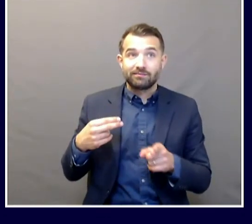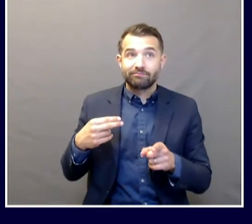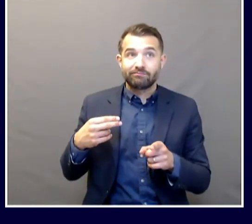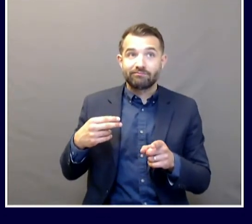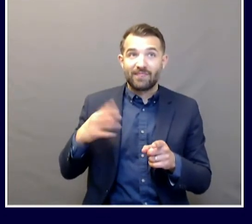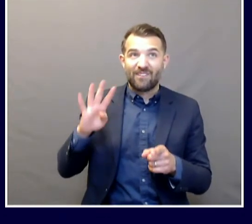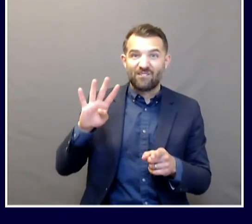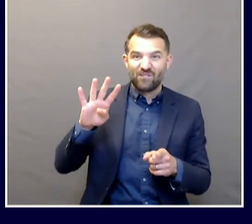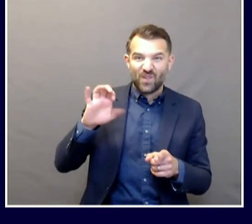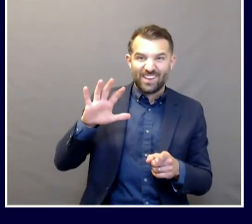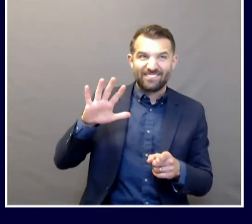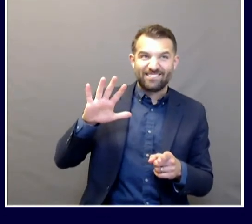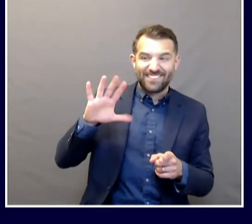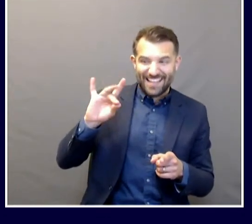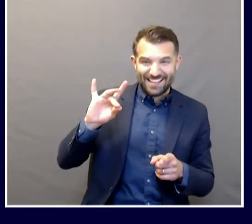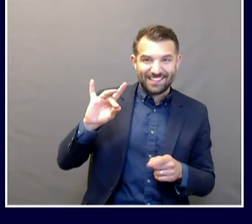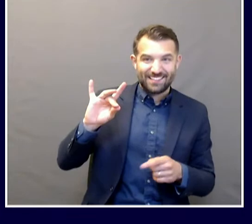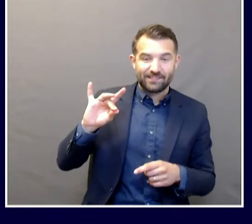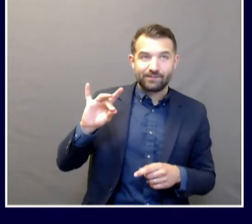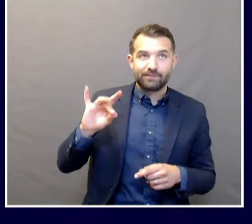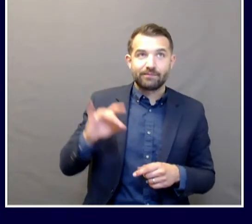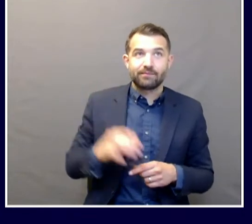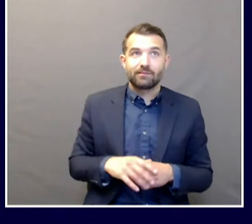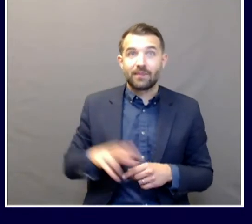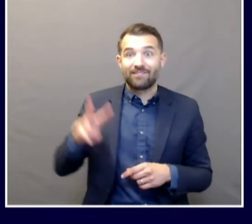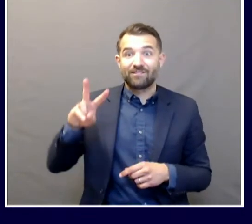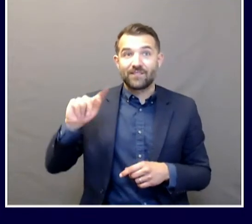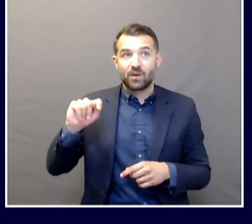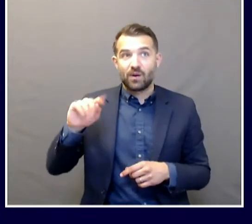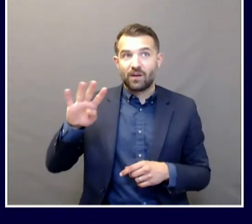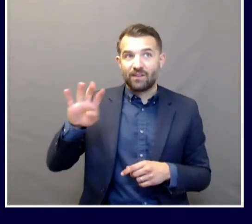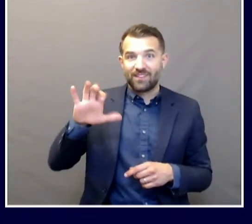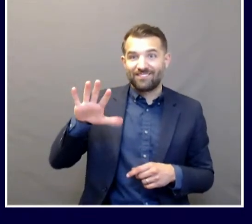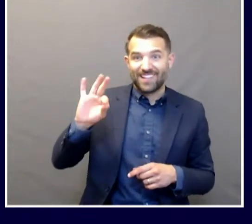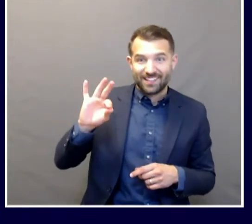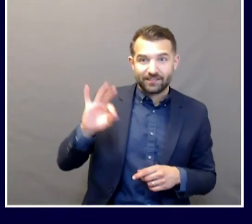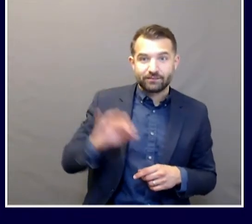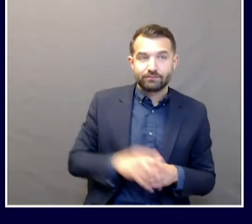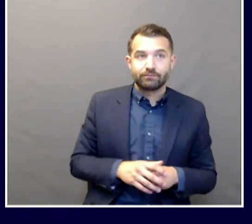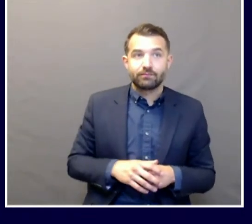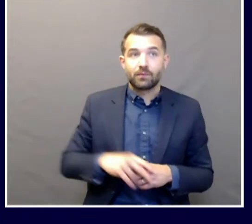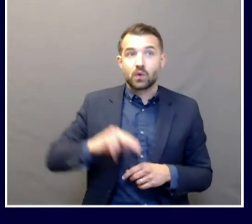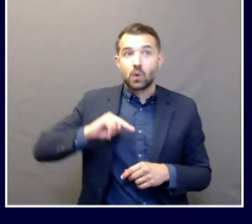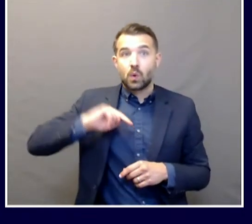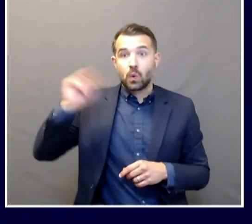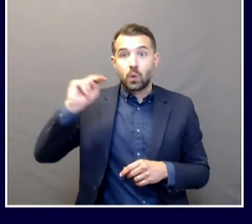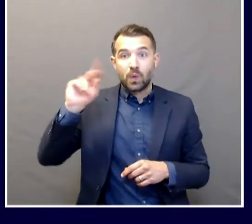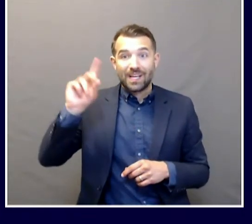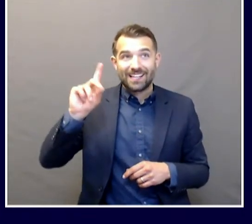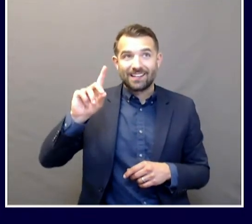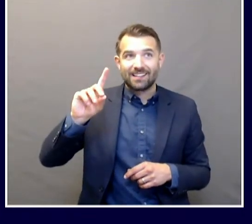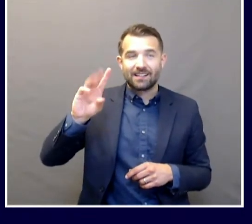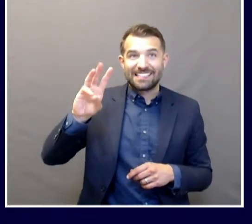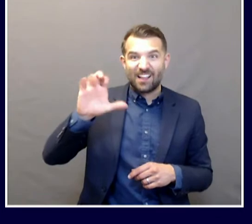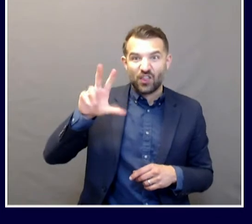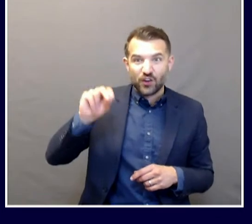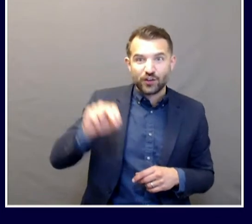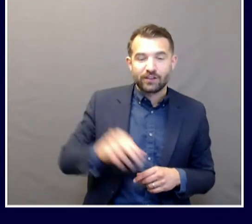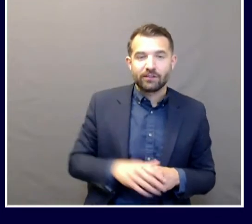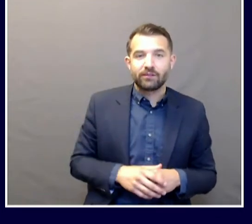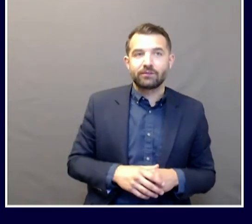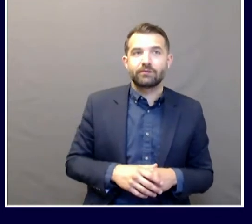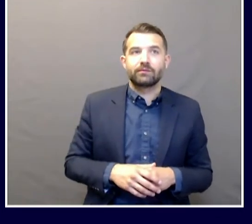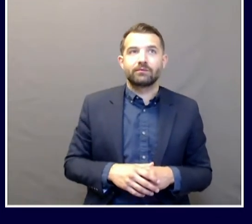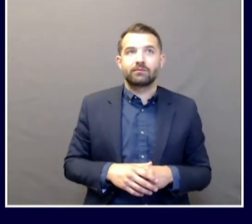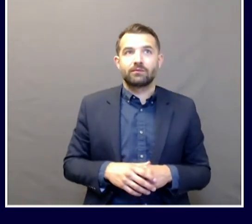cases, 459 in Vermont, 630 in North Dakota. Maine is literally 50th out of 50